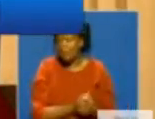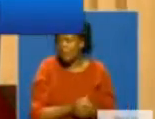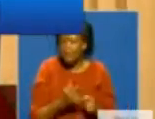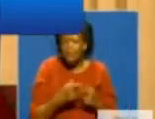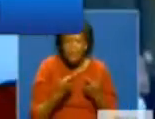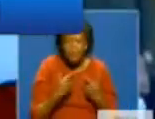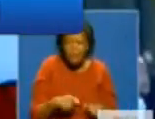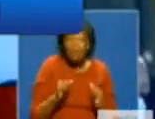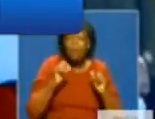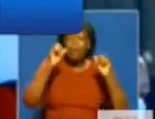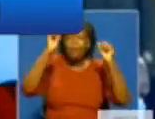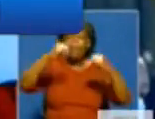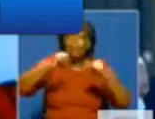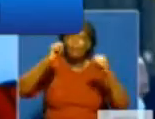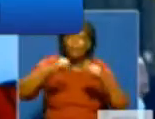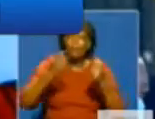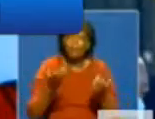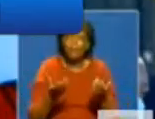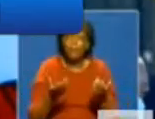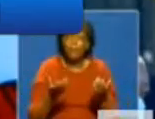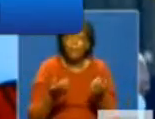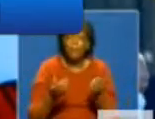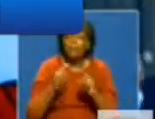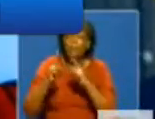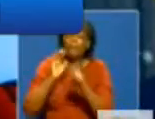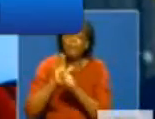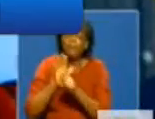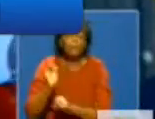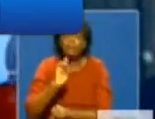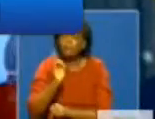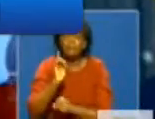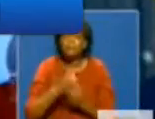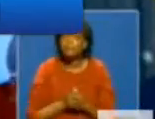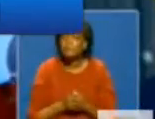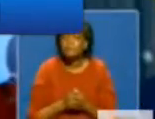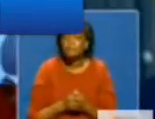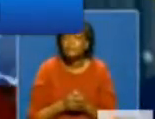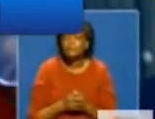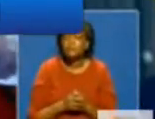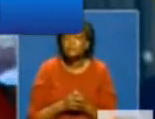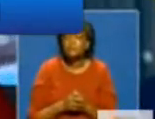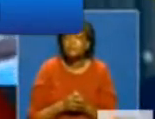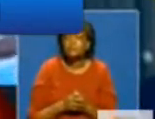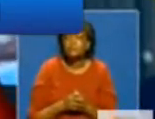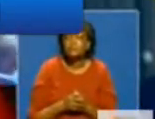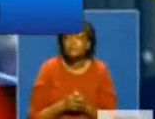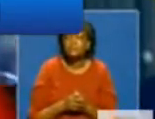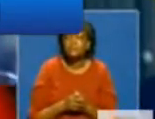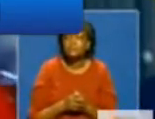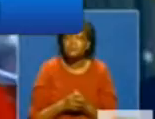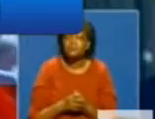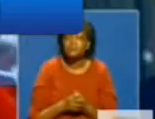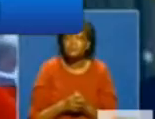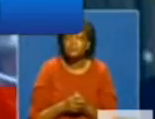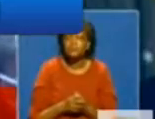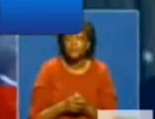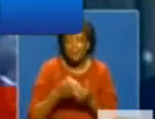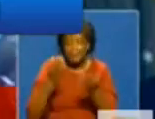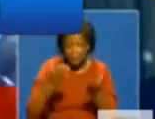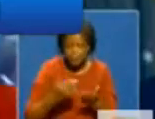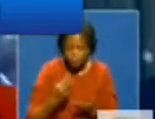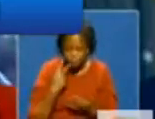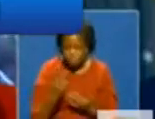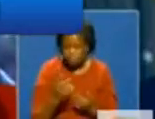of the possibility of multiple questions. The corollary to that, my lord, and I invite you to look